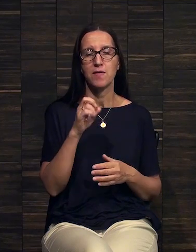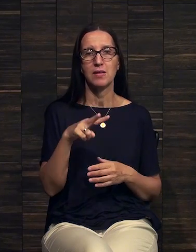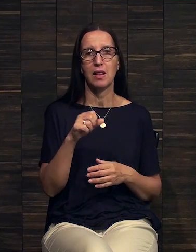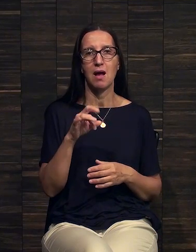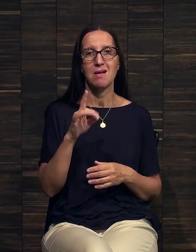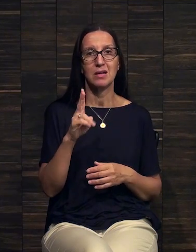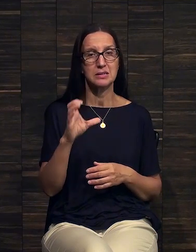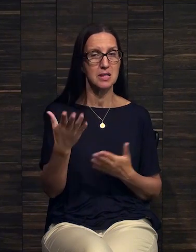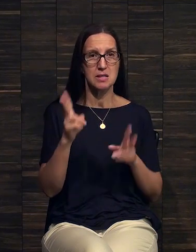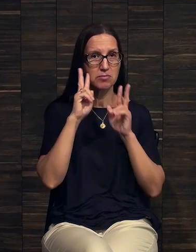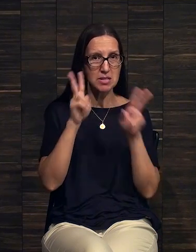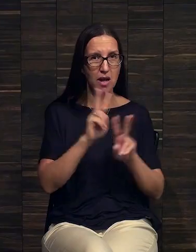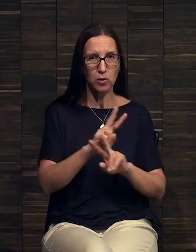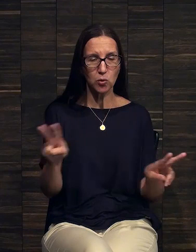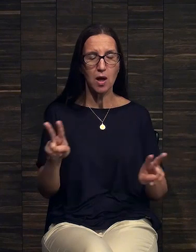Lux.